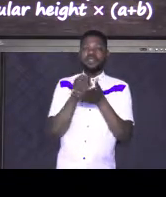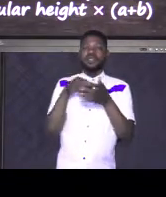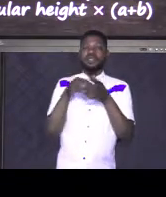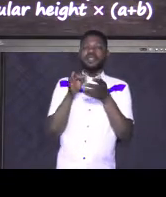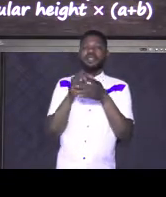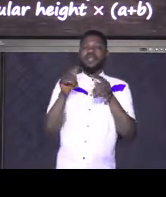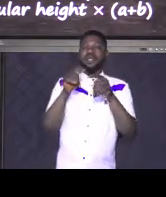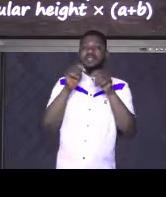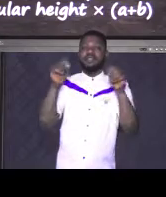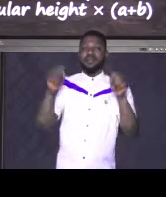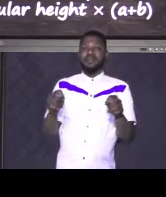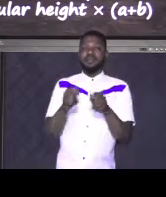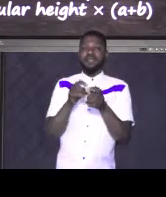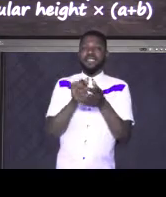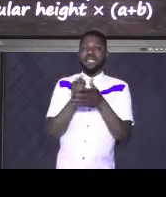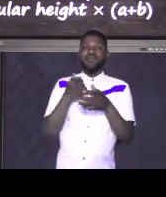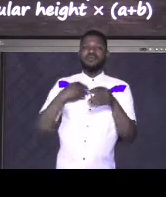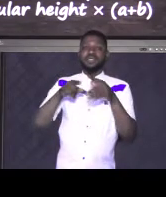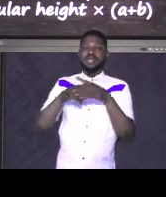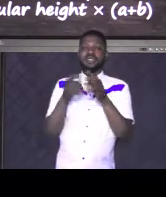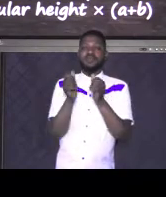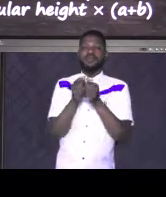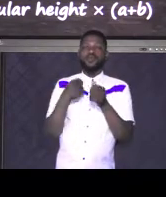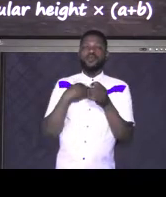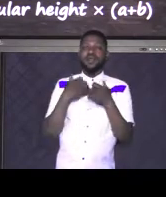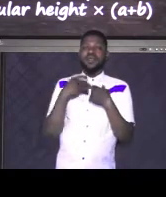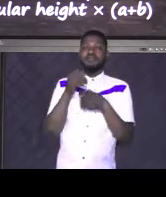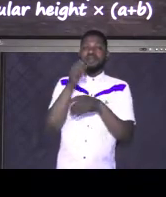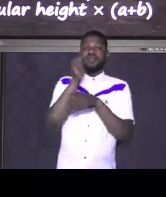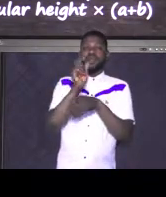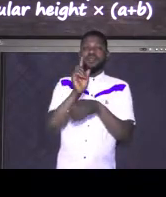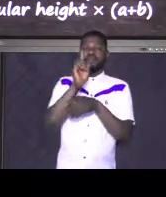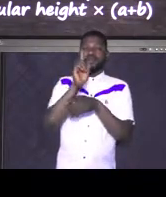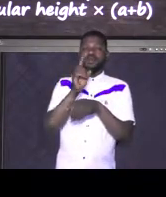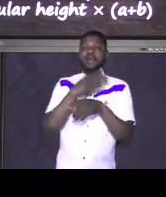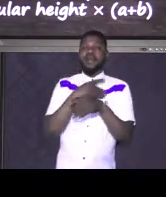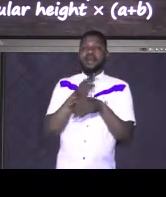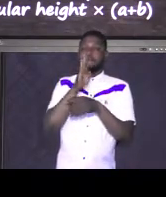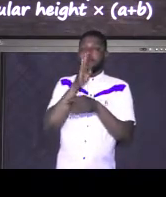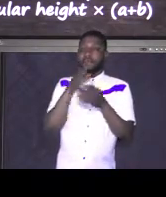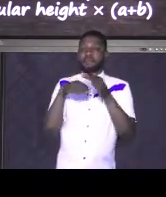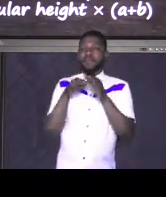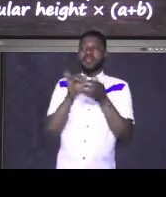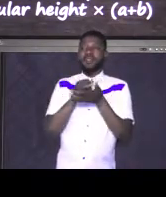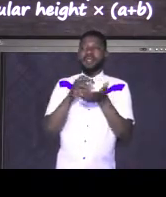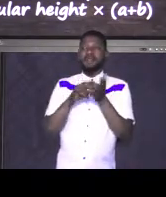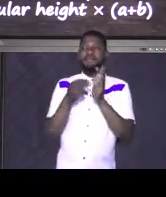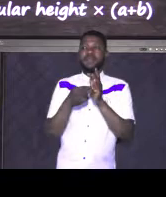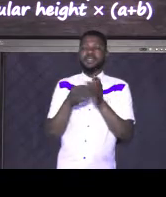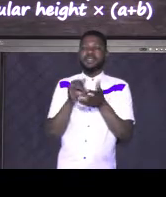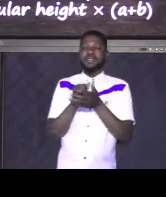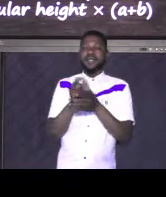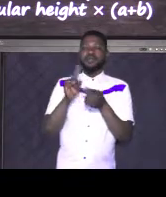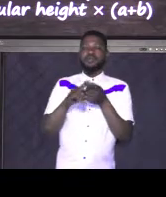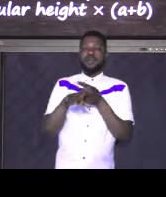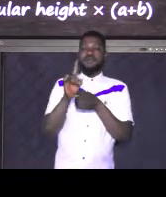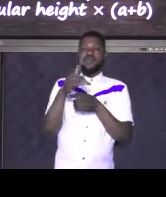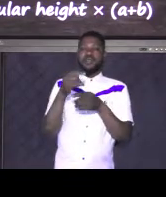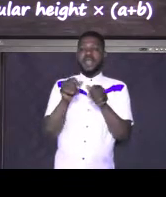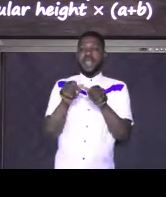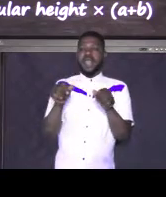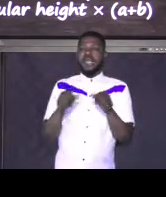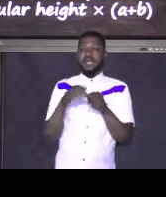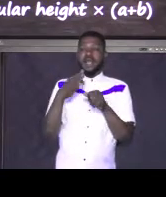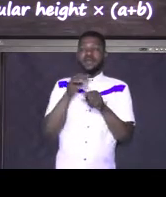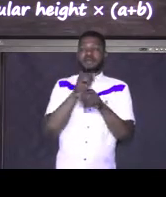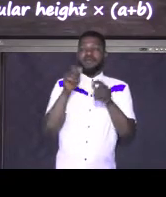that trapezium that we started with, we have A on top and we have B below. And so that means that to find